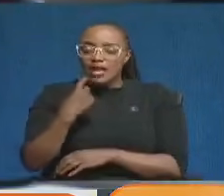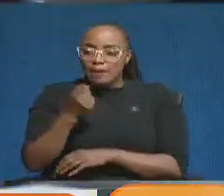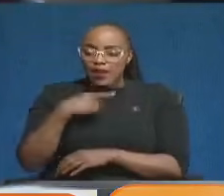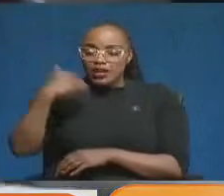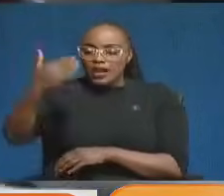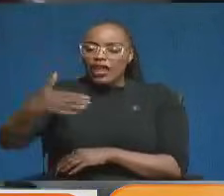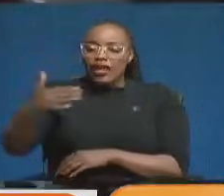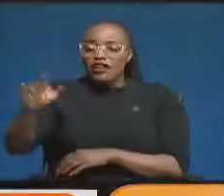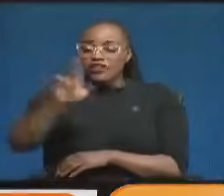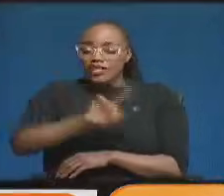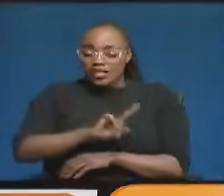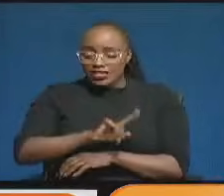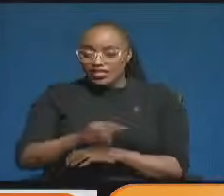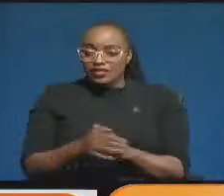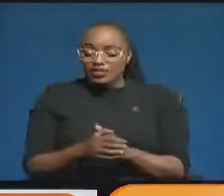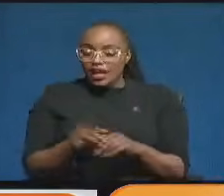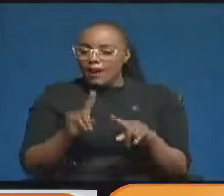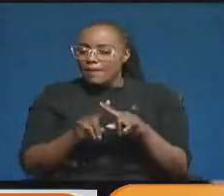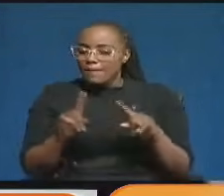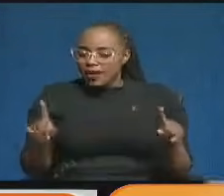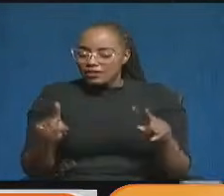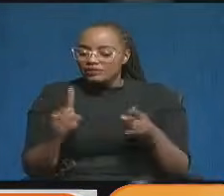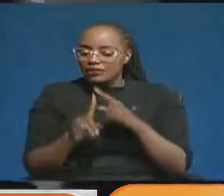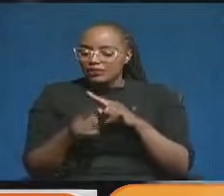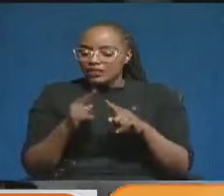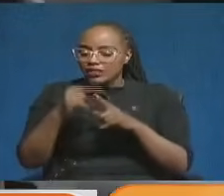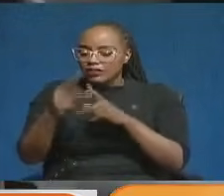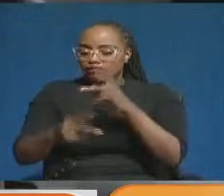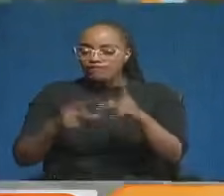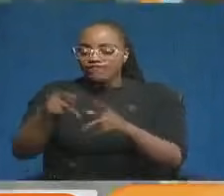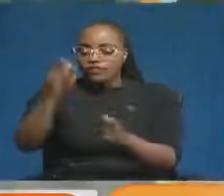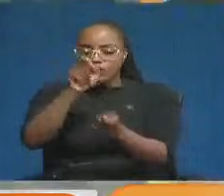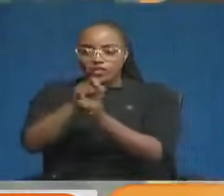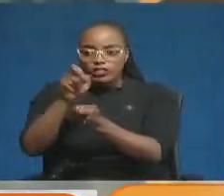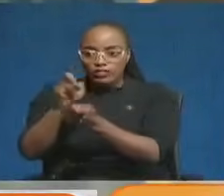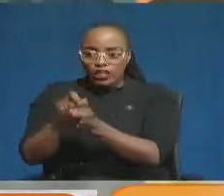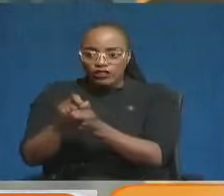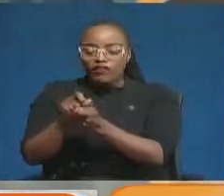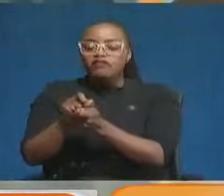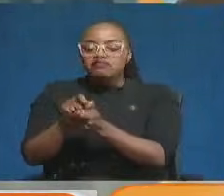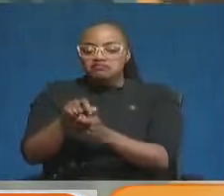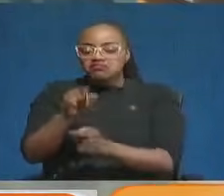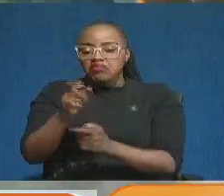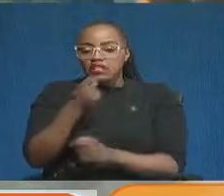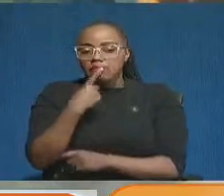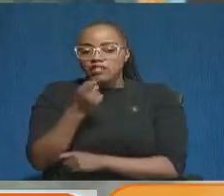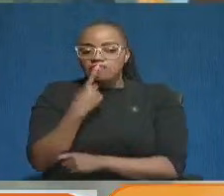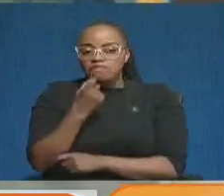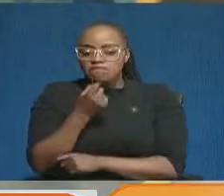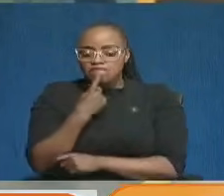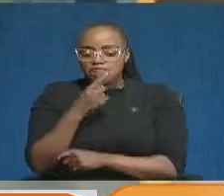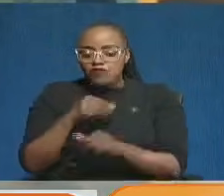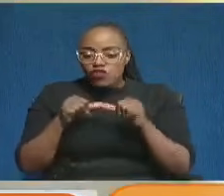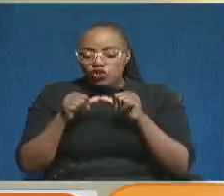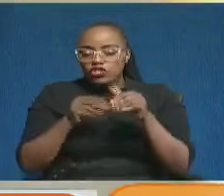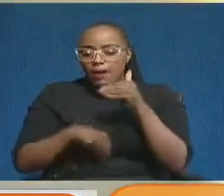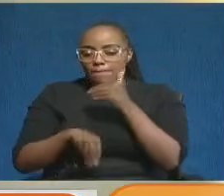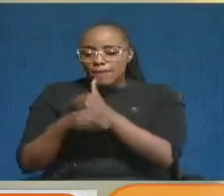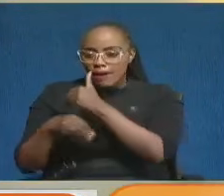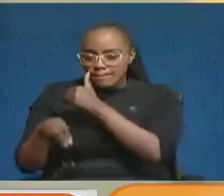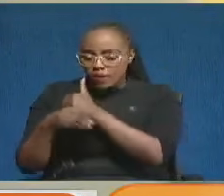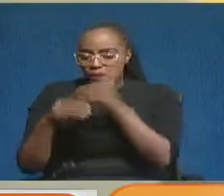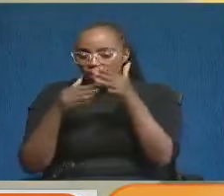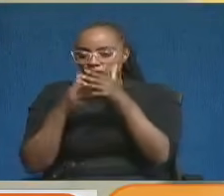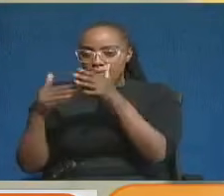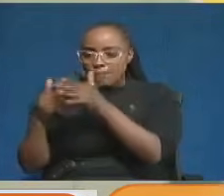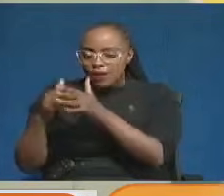day. But the standard process of testing, diagnosis, and medication is increasingly hitting a roadblock